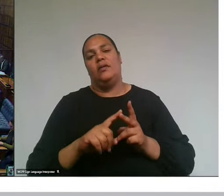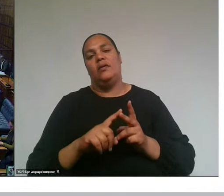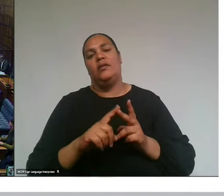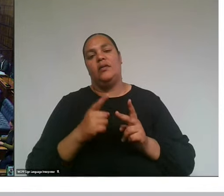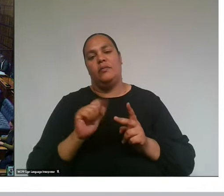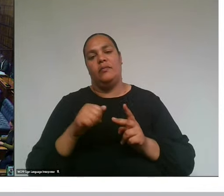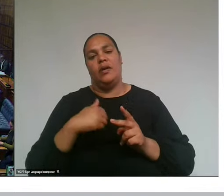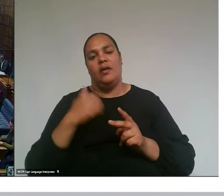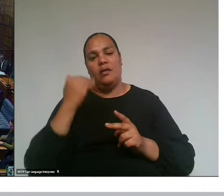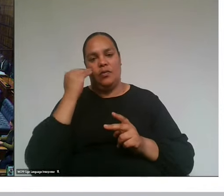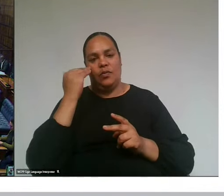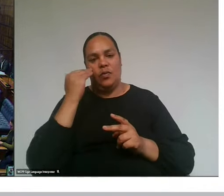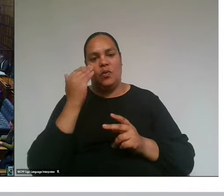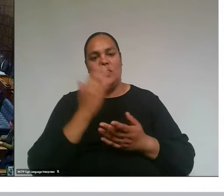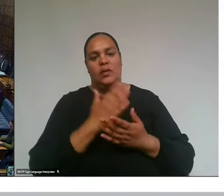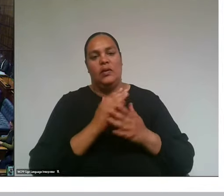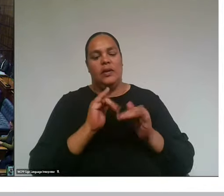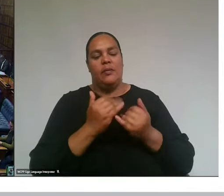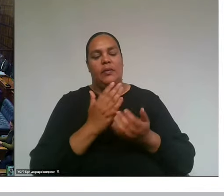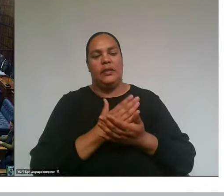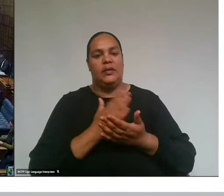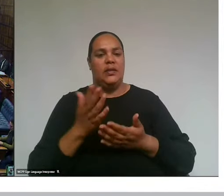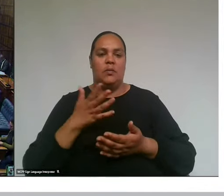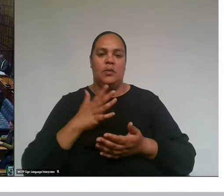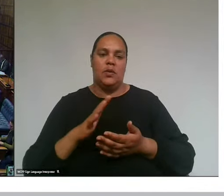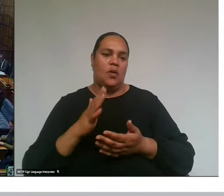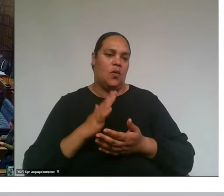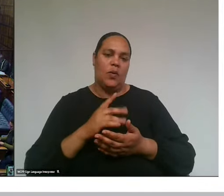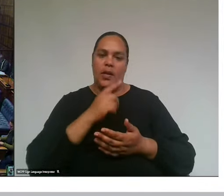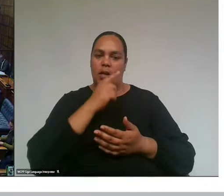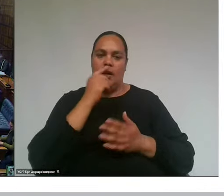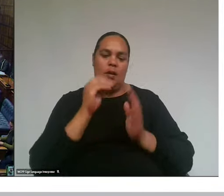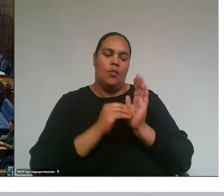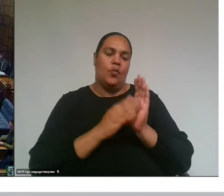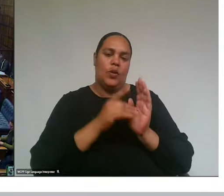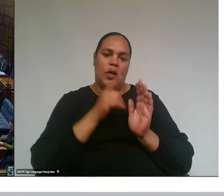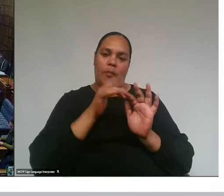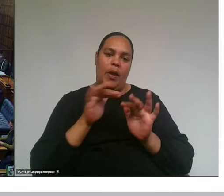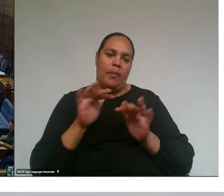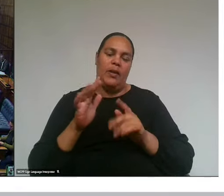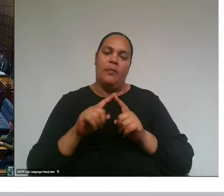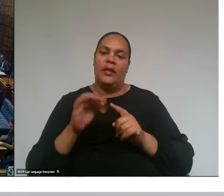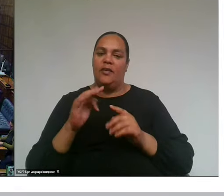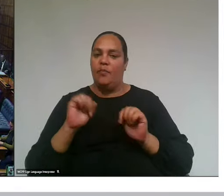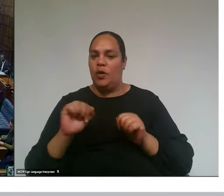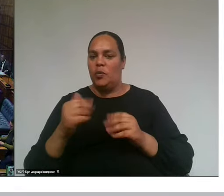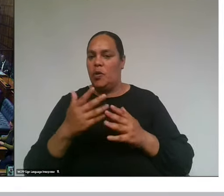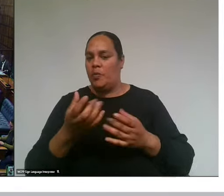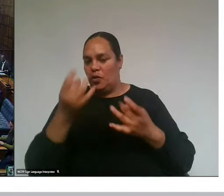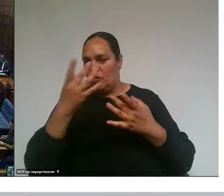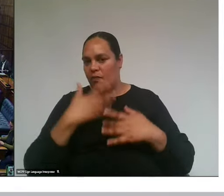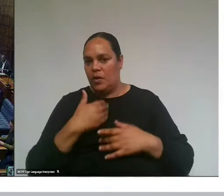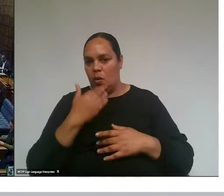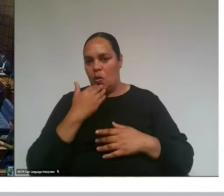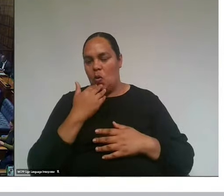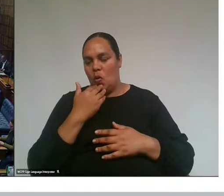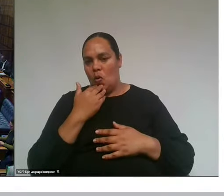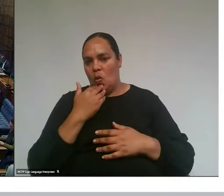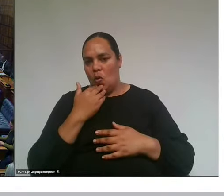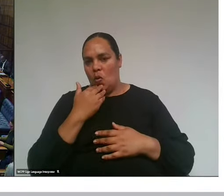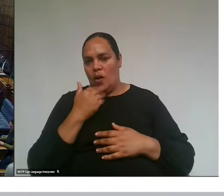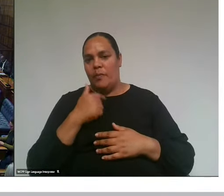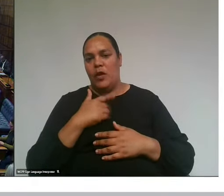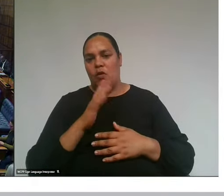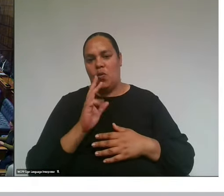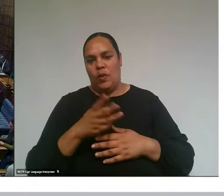do know that some companies may not want to be named in public but if it's possible to just give us an indication of that I would I